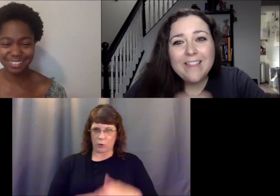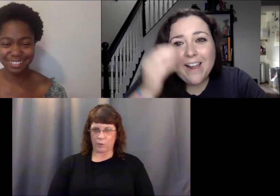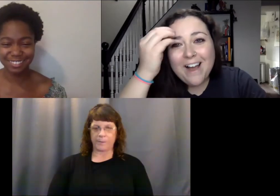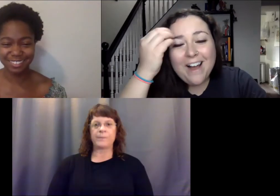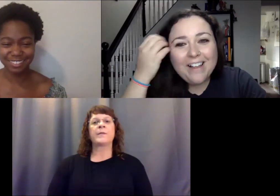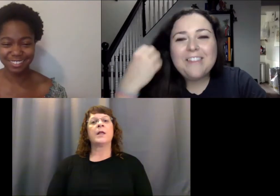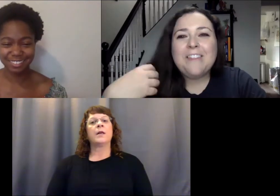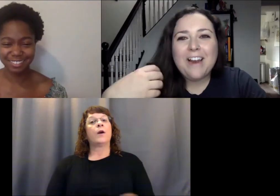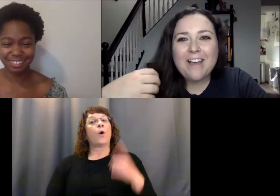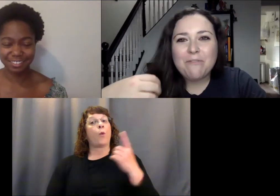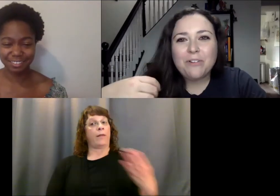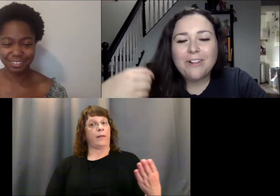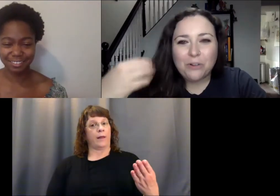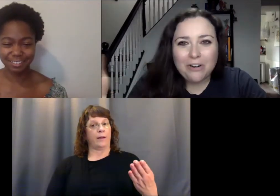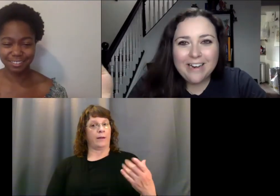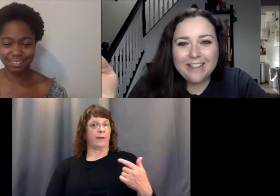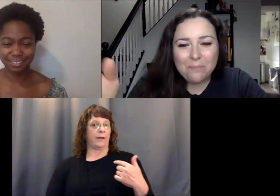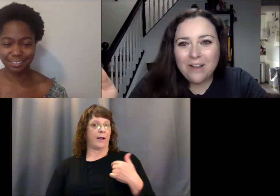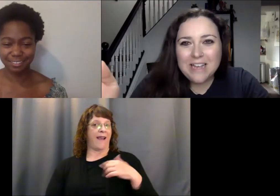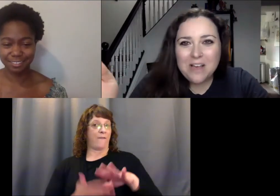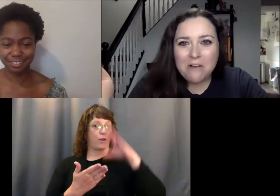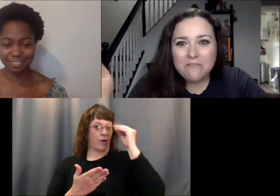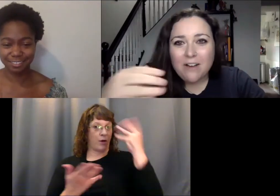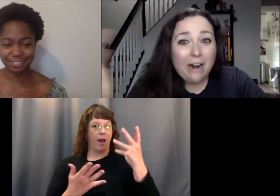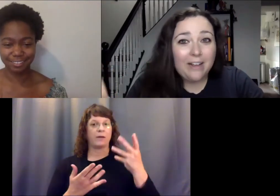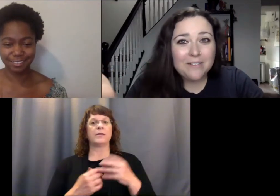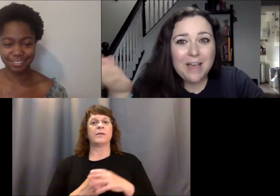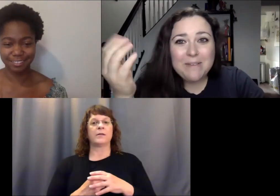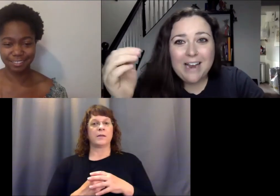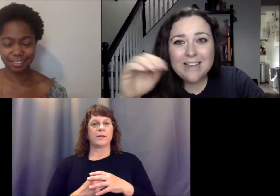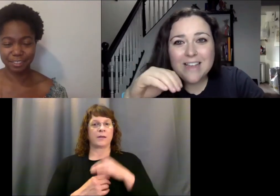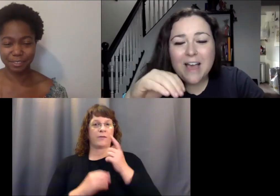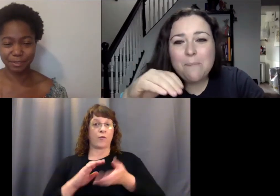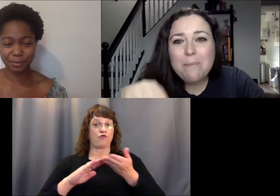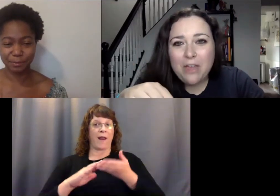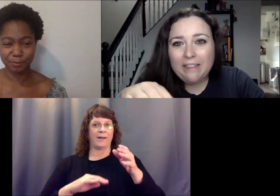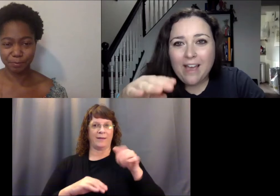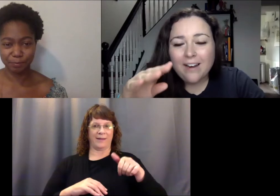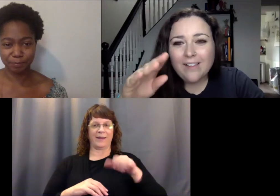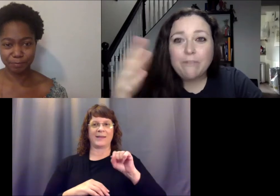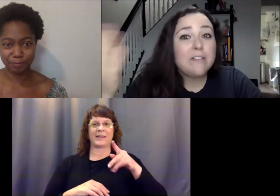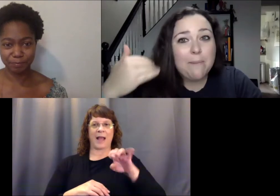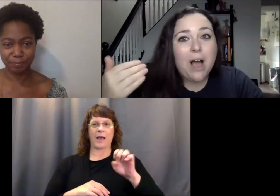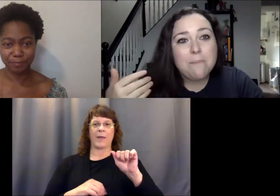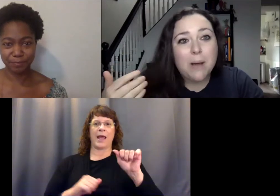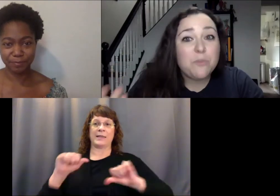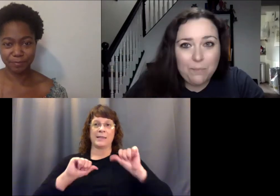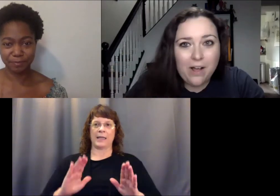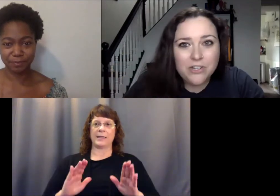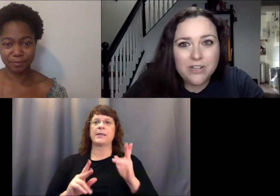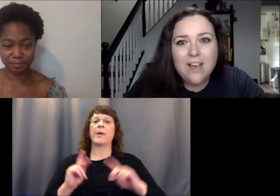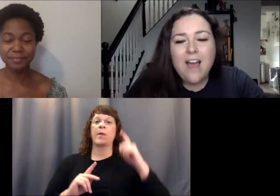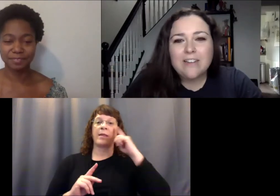One thing that I've learned in the process of running Skype a Scientist is that people think that, like, for example, I'm a